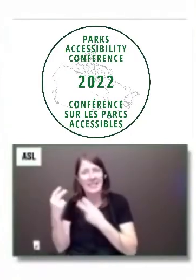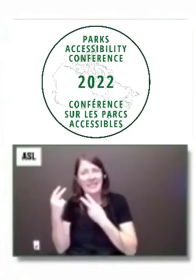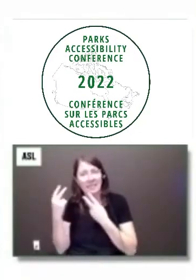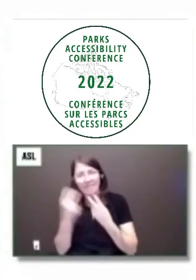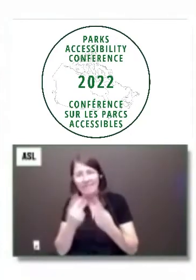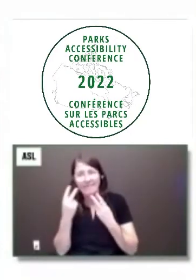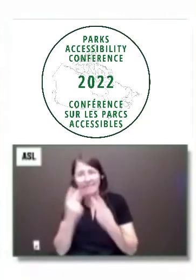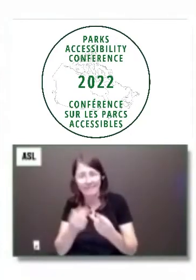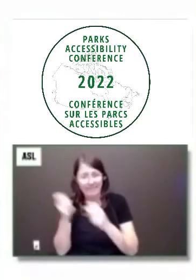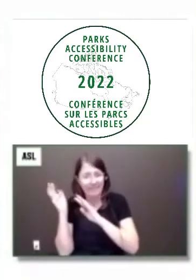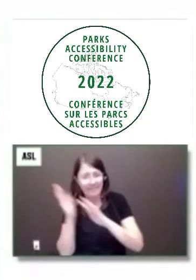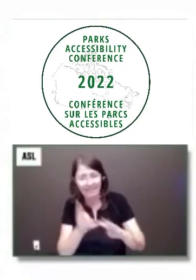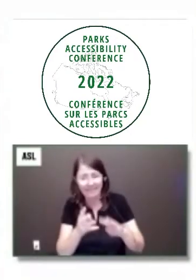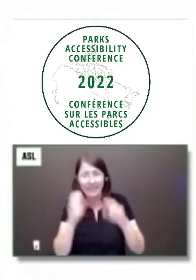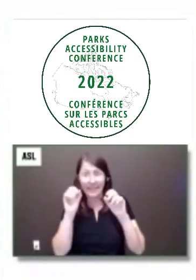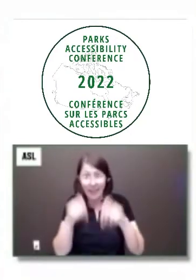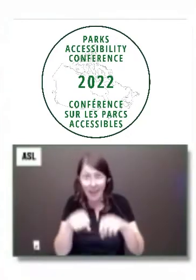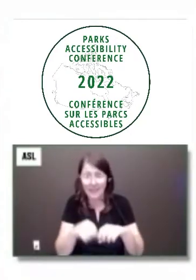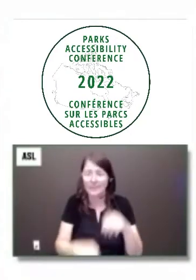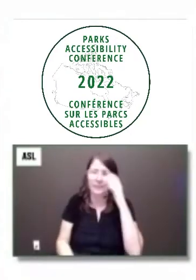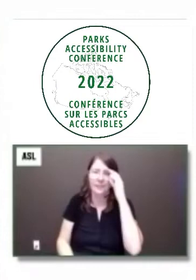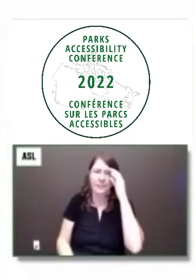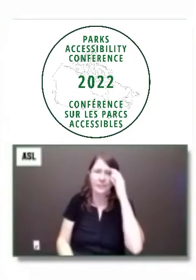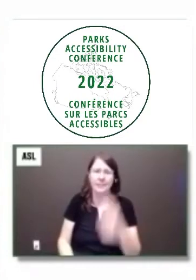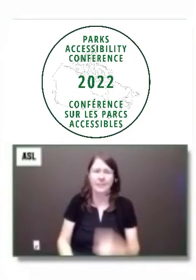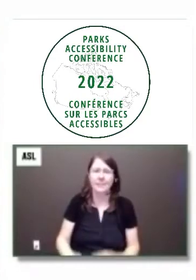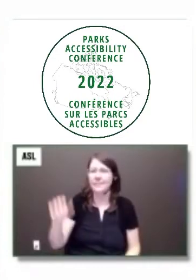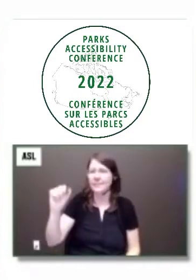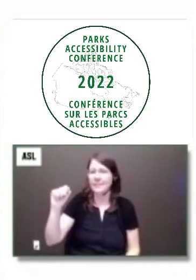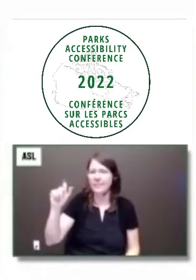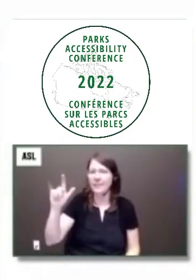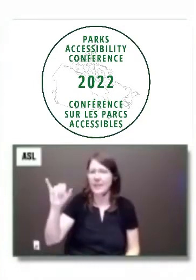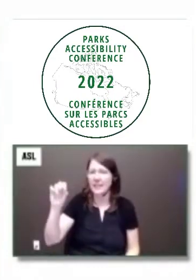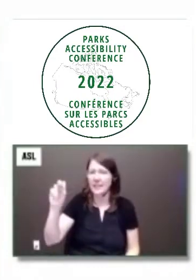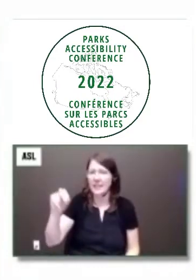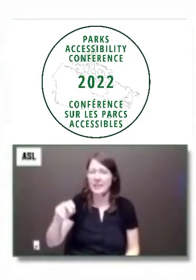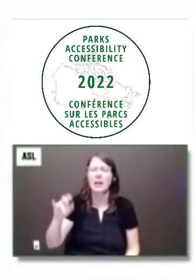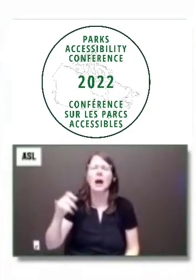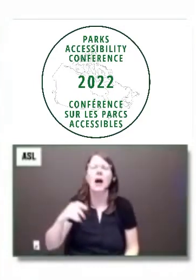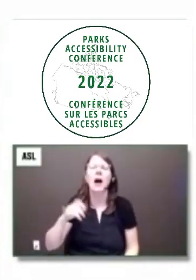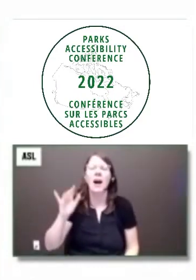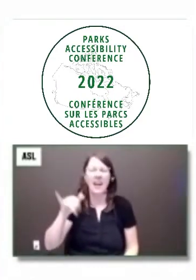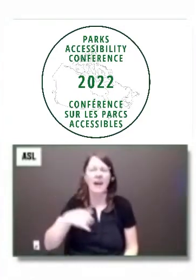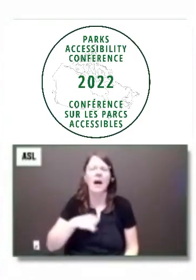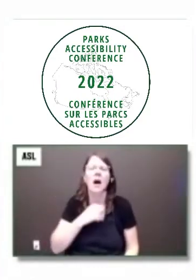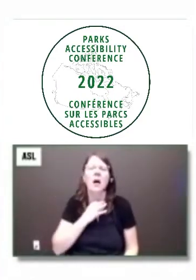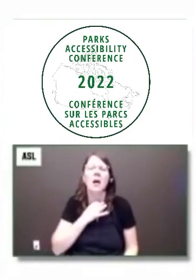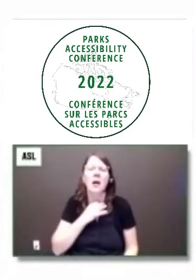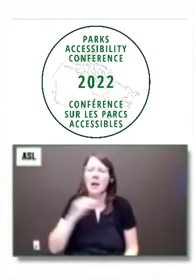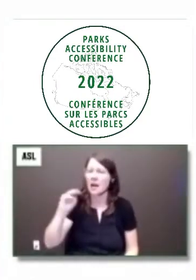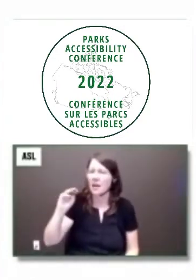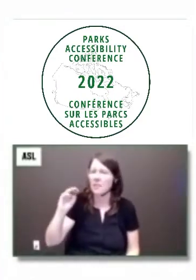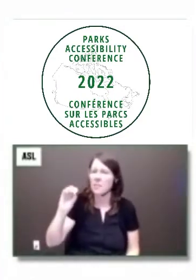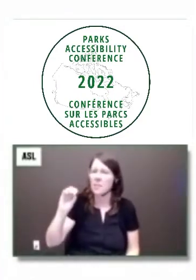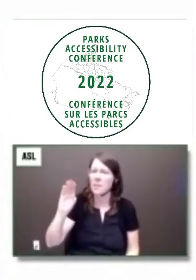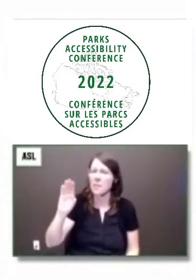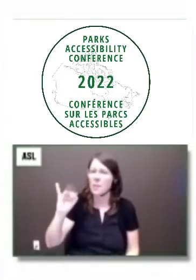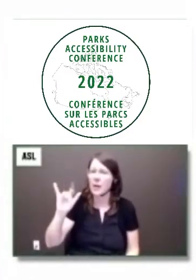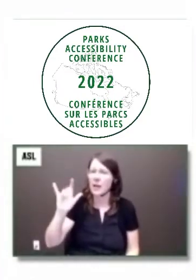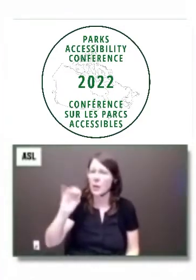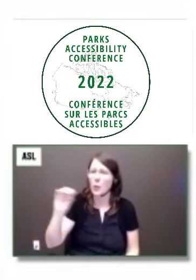Yeah. I was curious if those Mobiloos were perhaps a more like affordable option, being a little bit